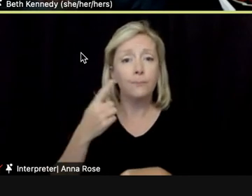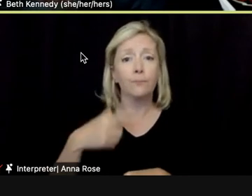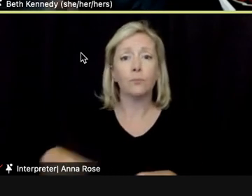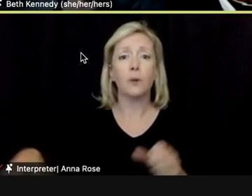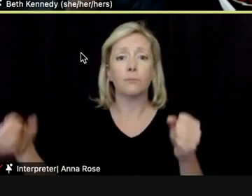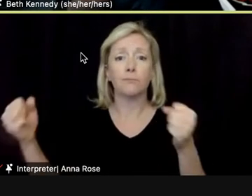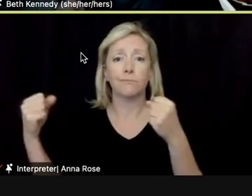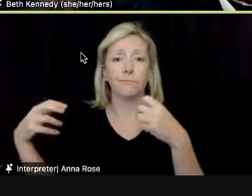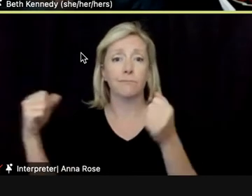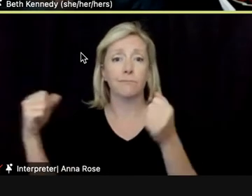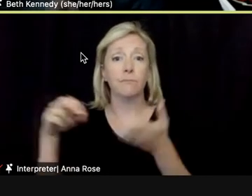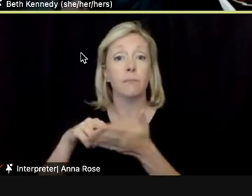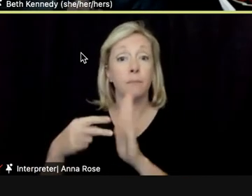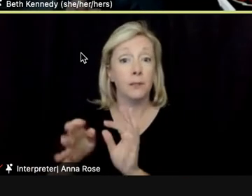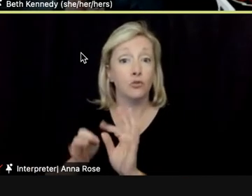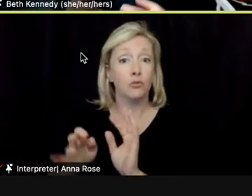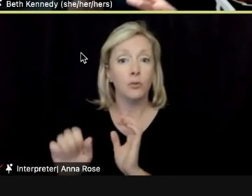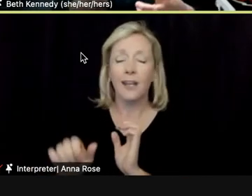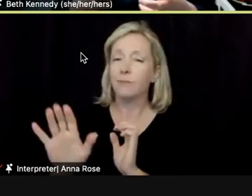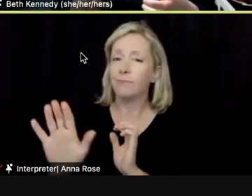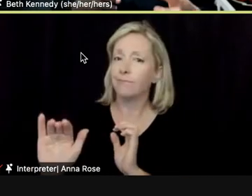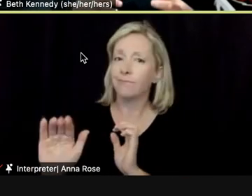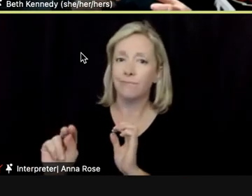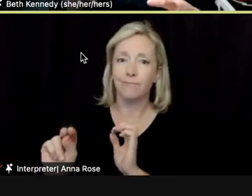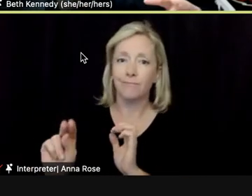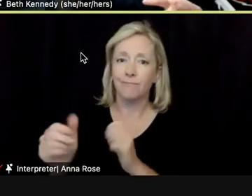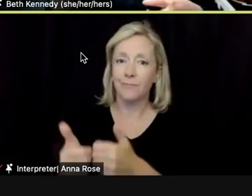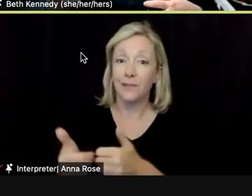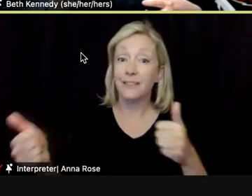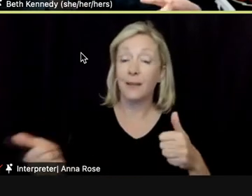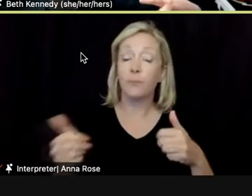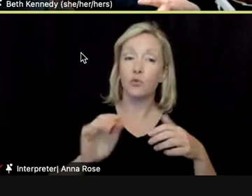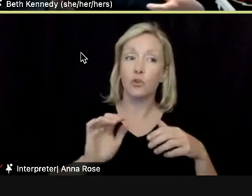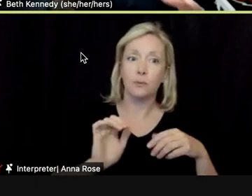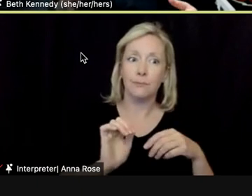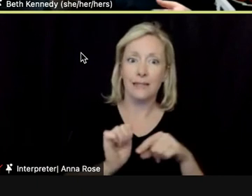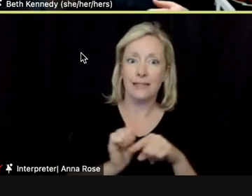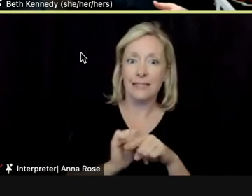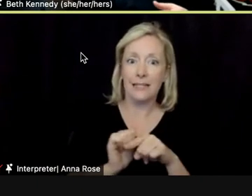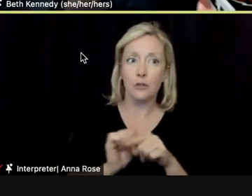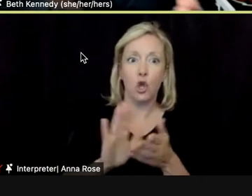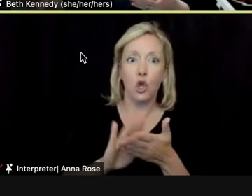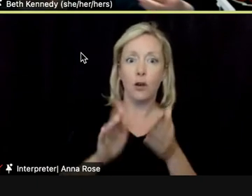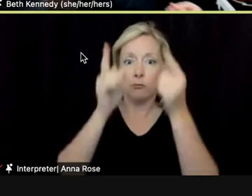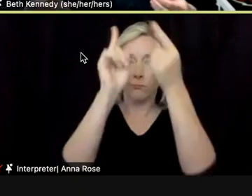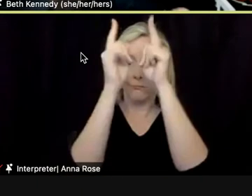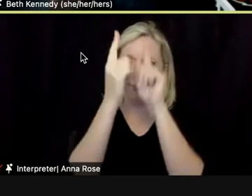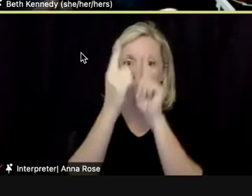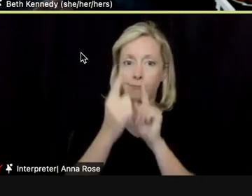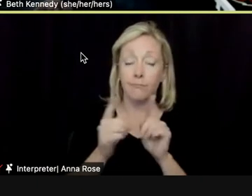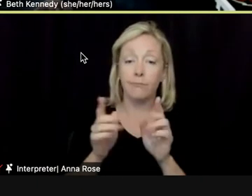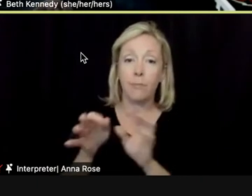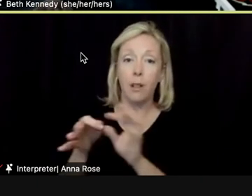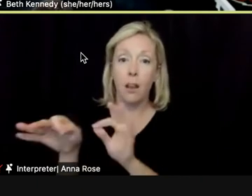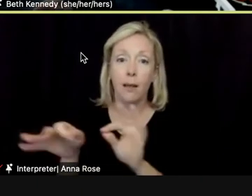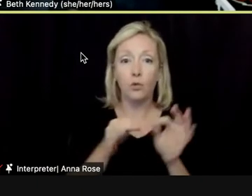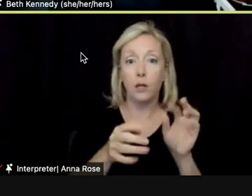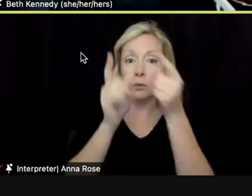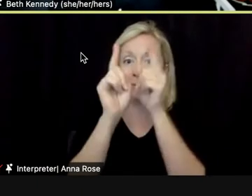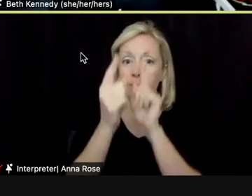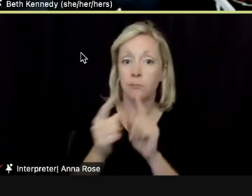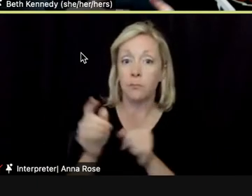also a whole nother set of skills to take language 1 and language 2 and culture 1 and culture 2 and make sense out of all